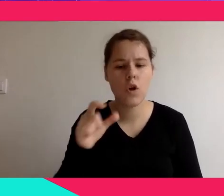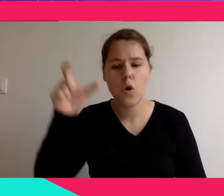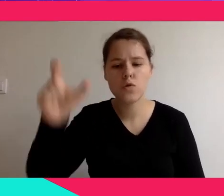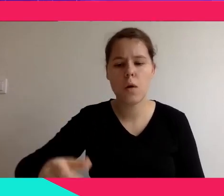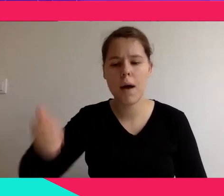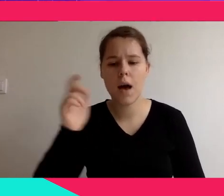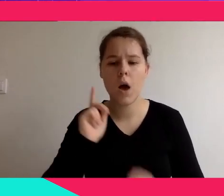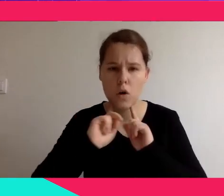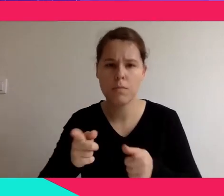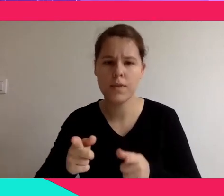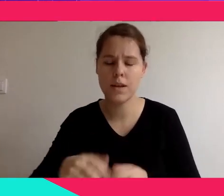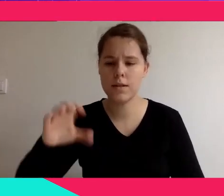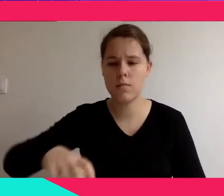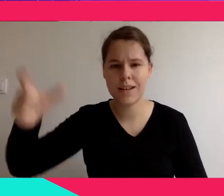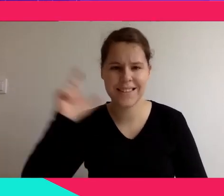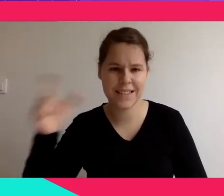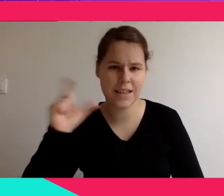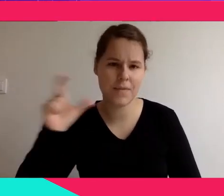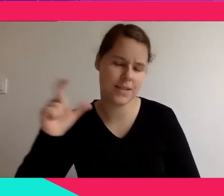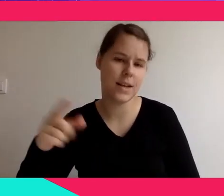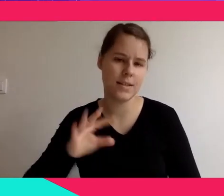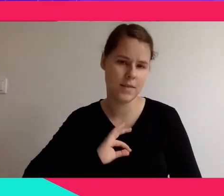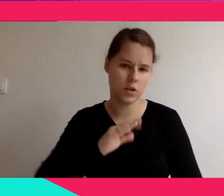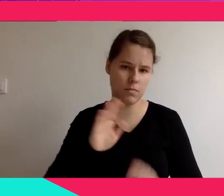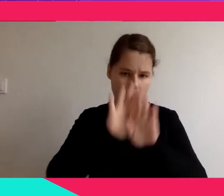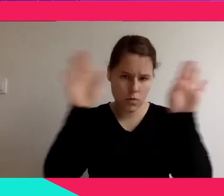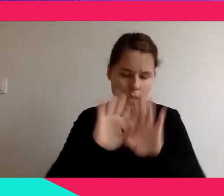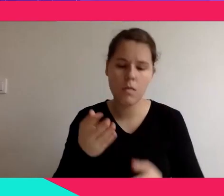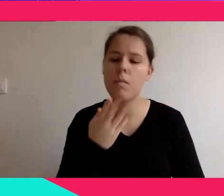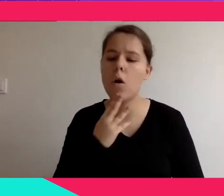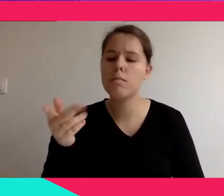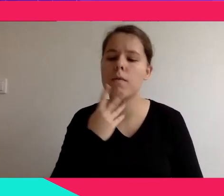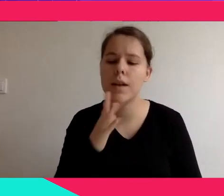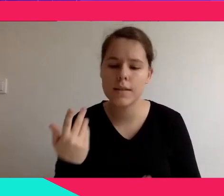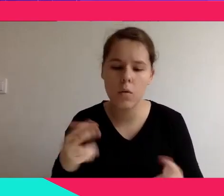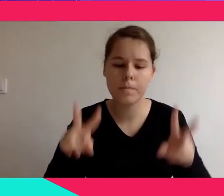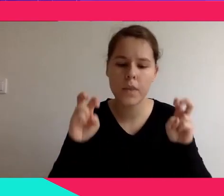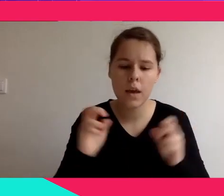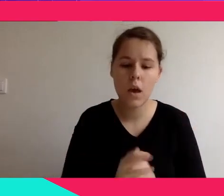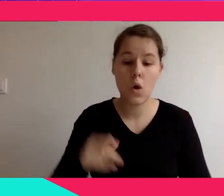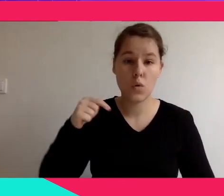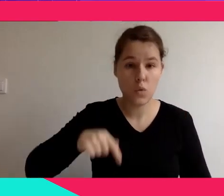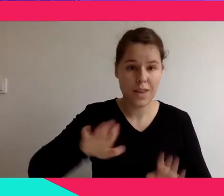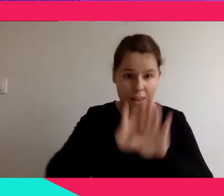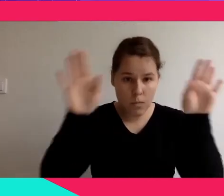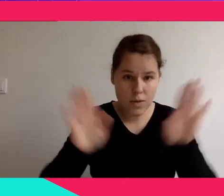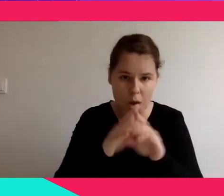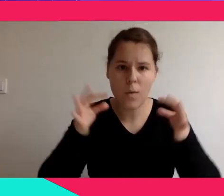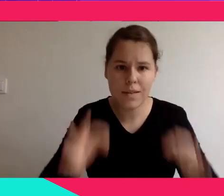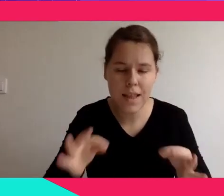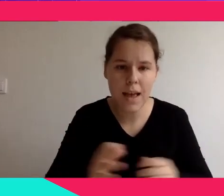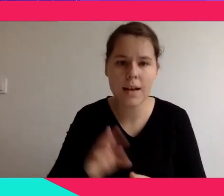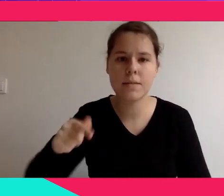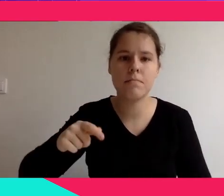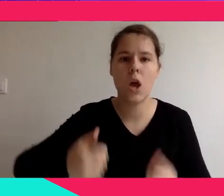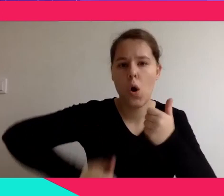the digital ecosystem, we are actually competing with Netflix. Yeah. We're not just competing with other museums. You're not competing with the Louvre